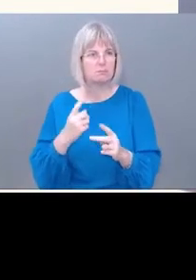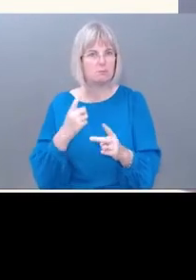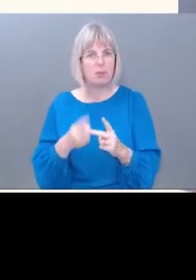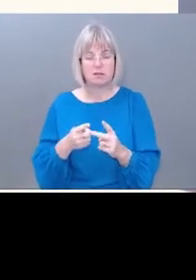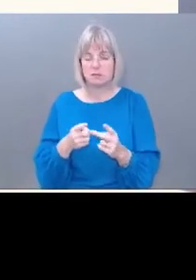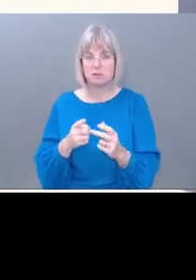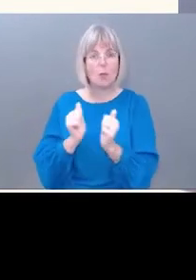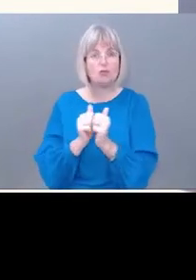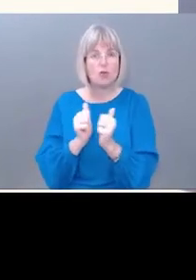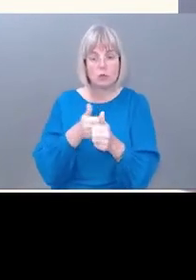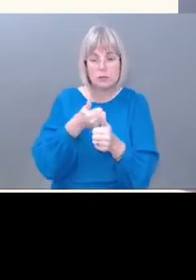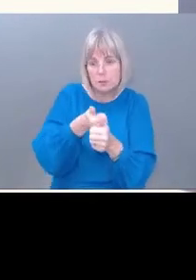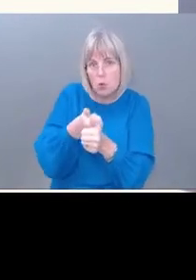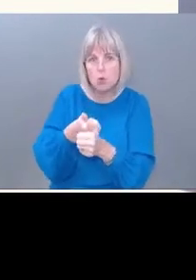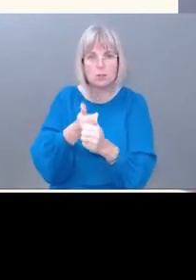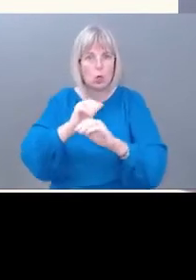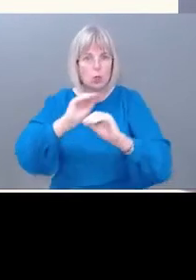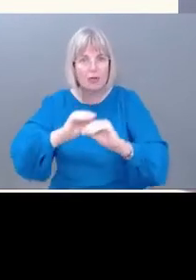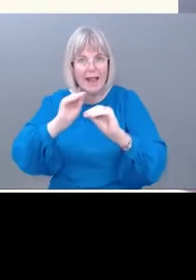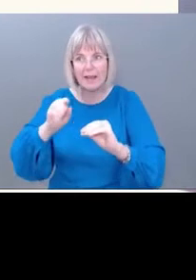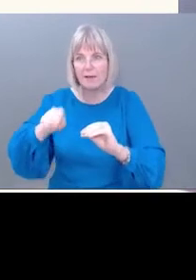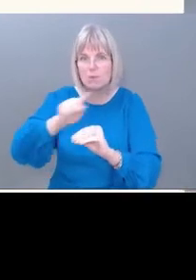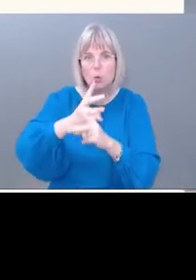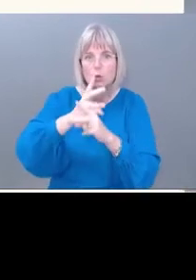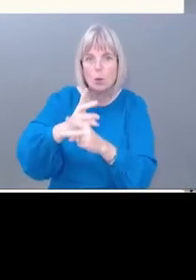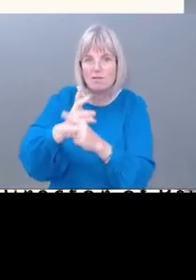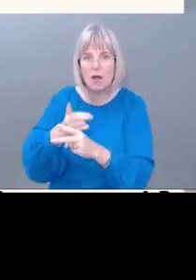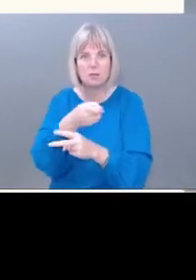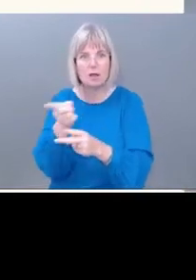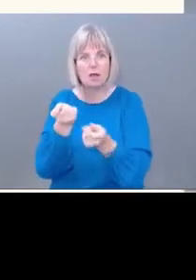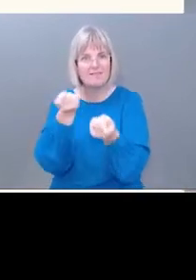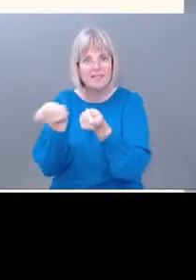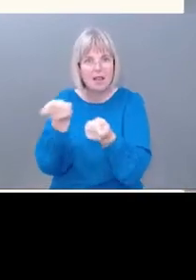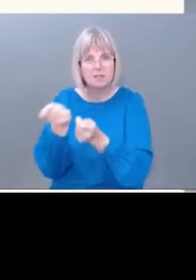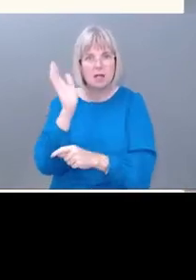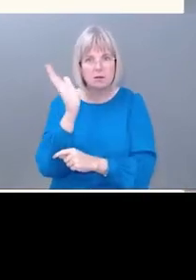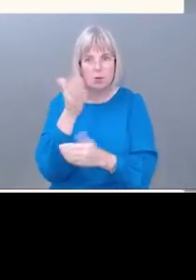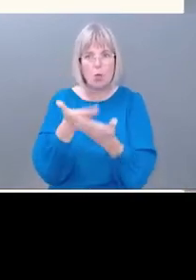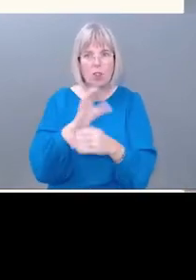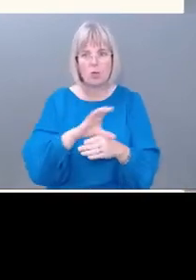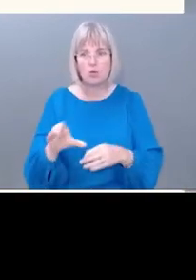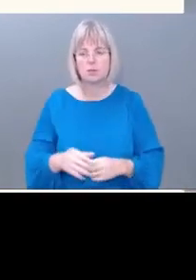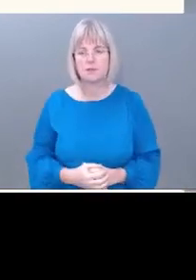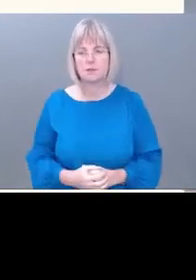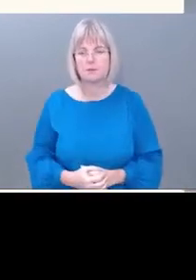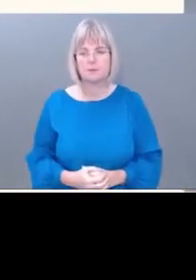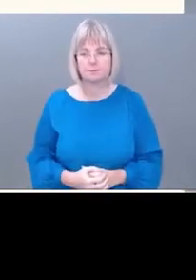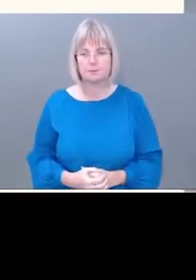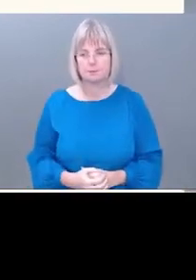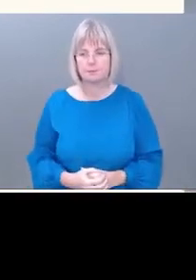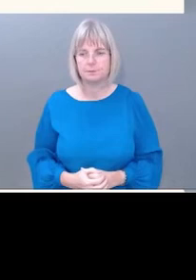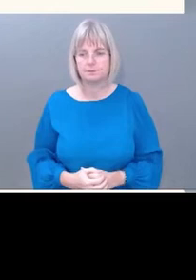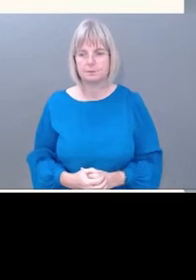training for supervisors and facilitators on the course as well. That it's been really important that this is